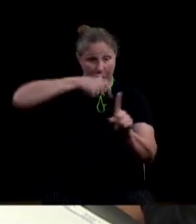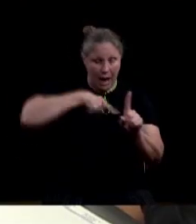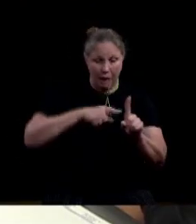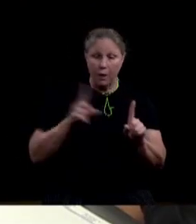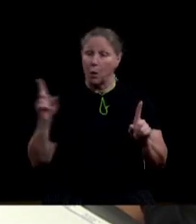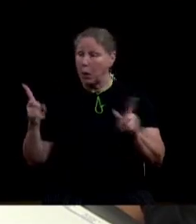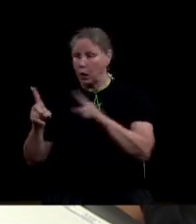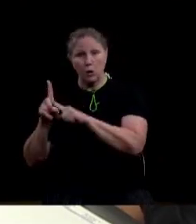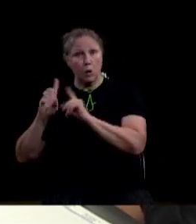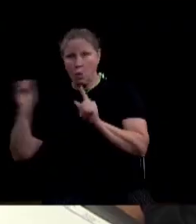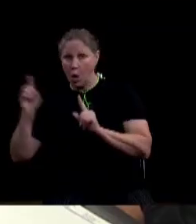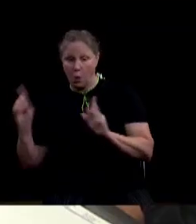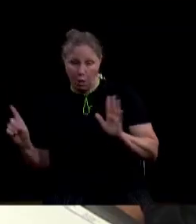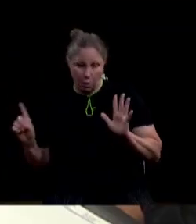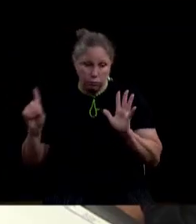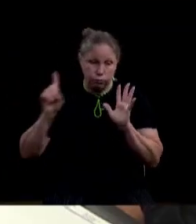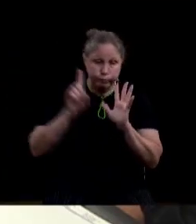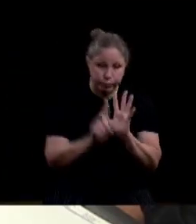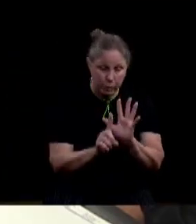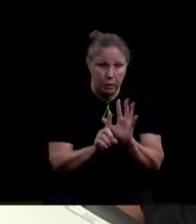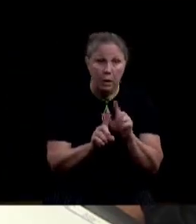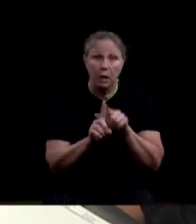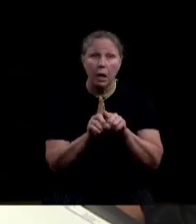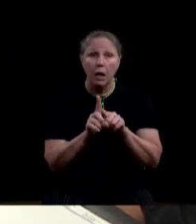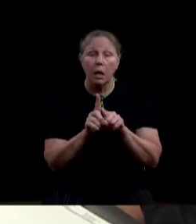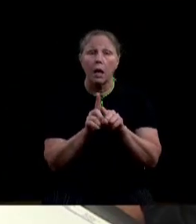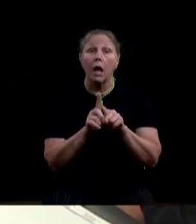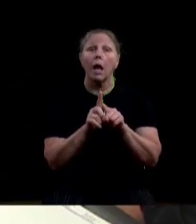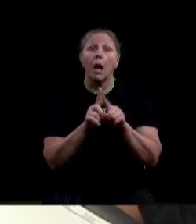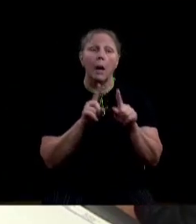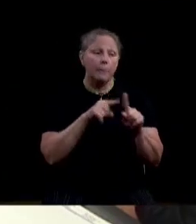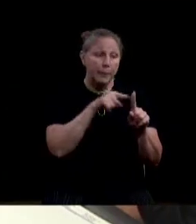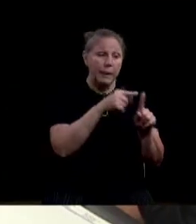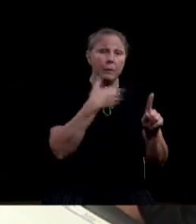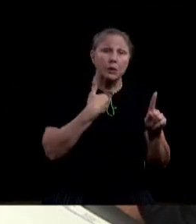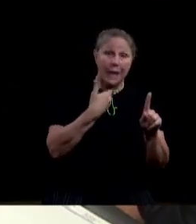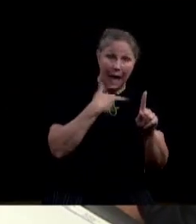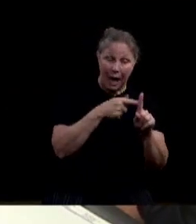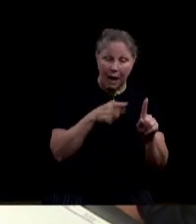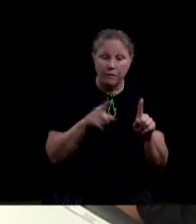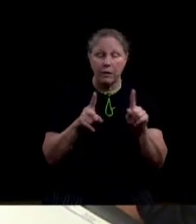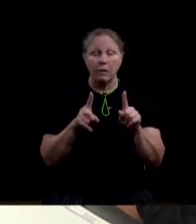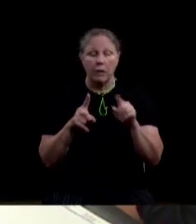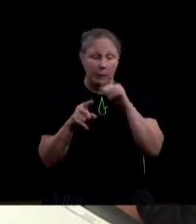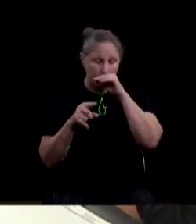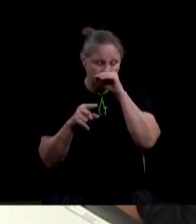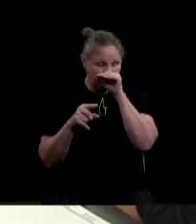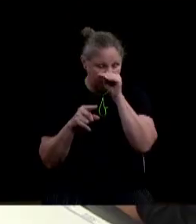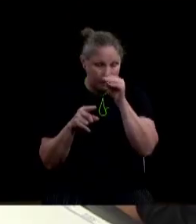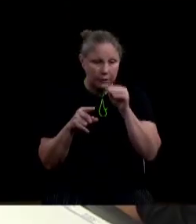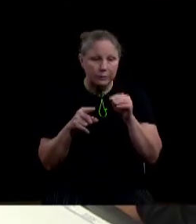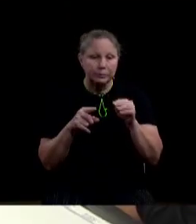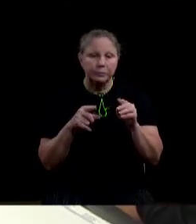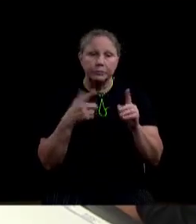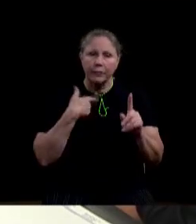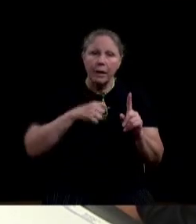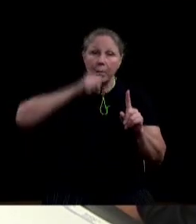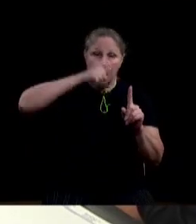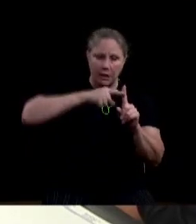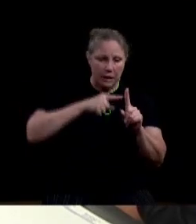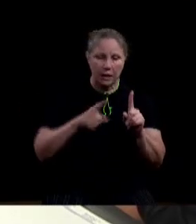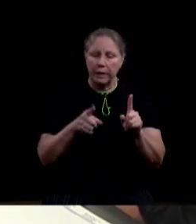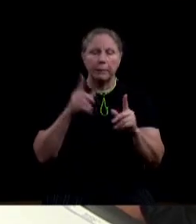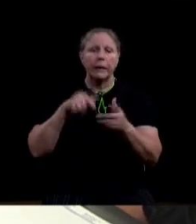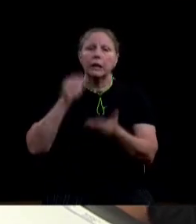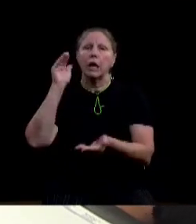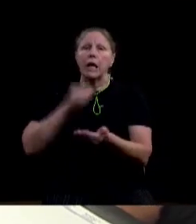susceptible drops off, and the number of people that a infected person